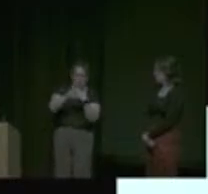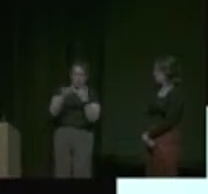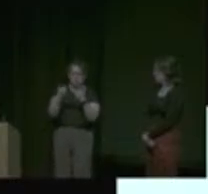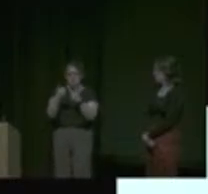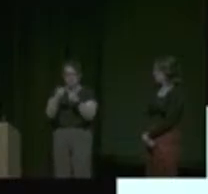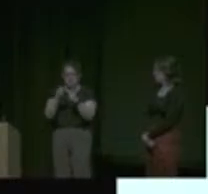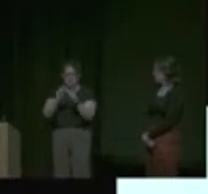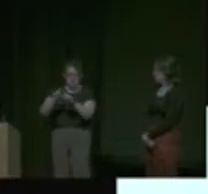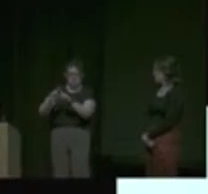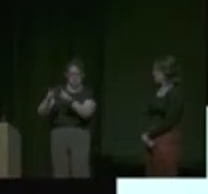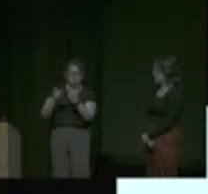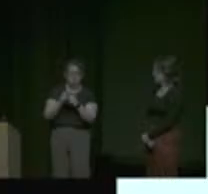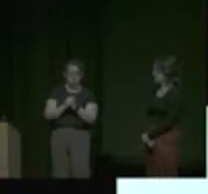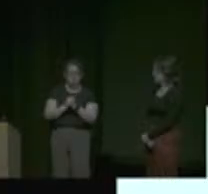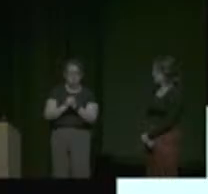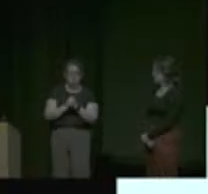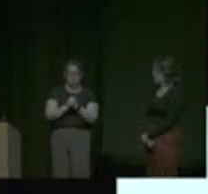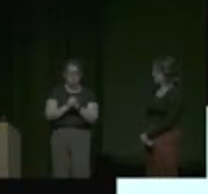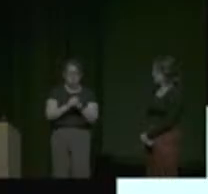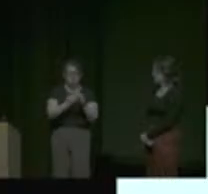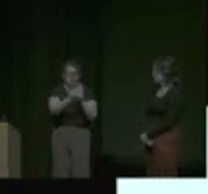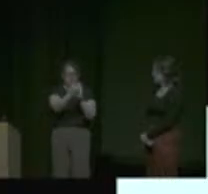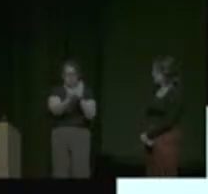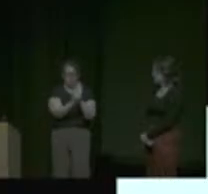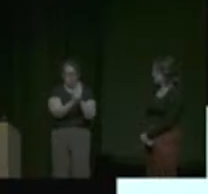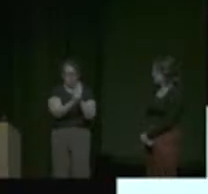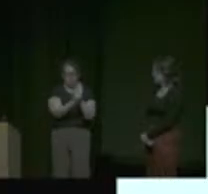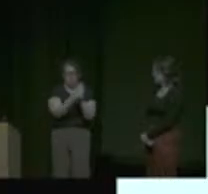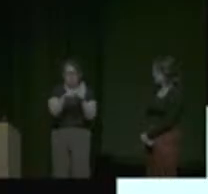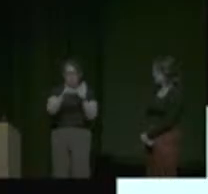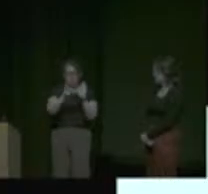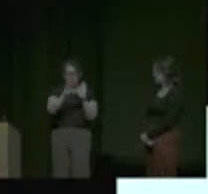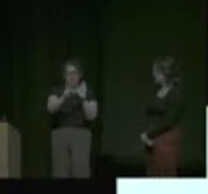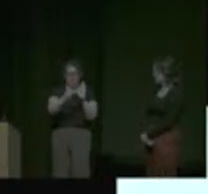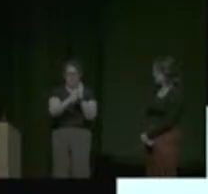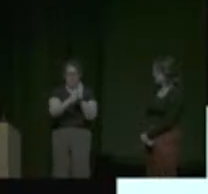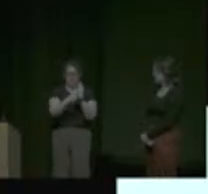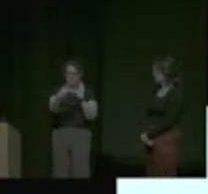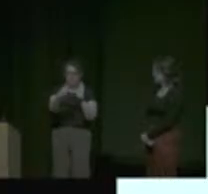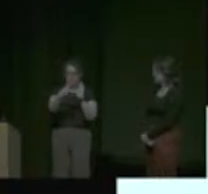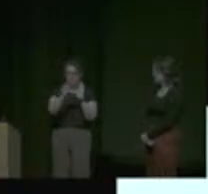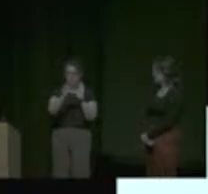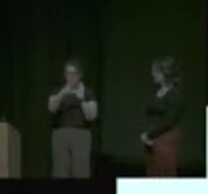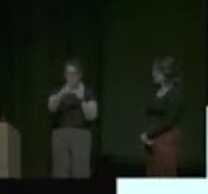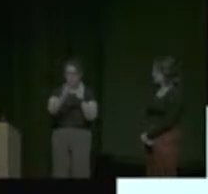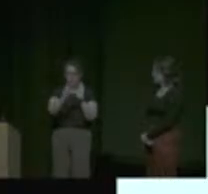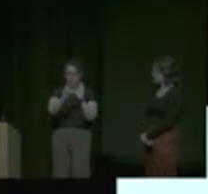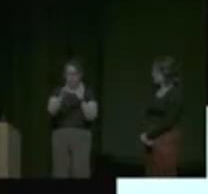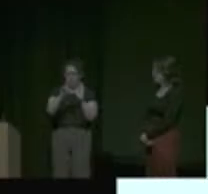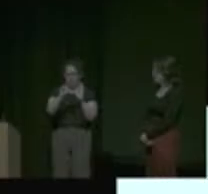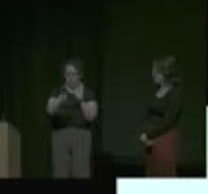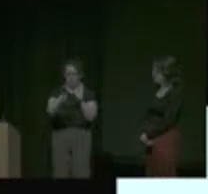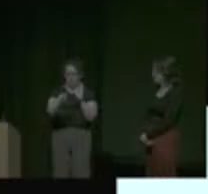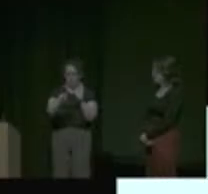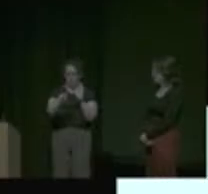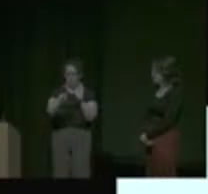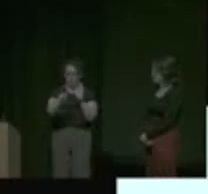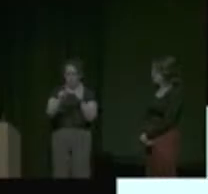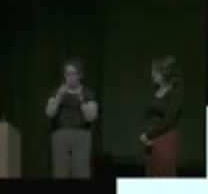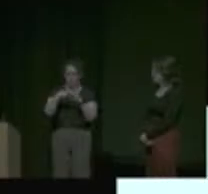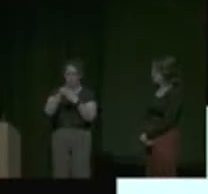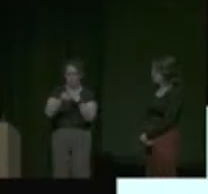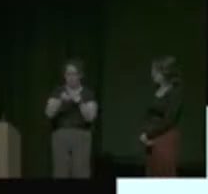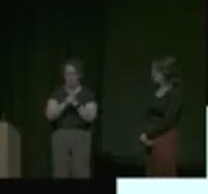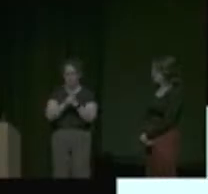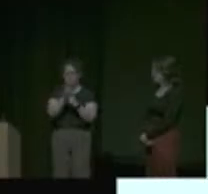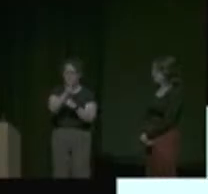link below that is for the Gorge Dam Great Lakes Legacy Act project. We're hoping to update